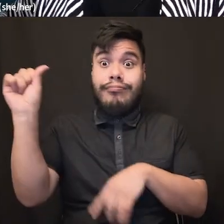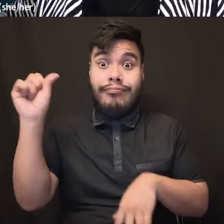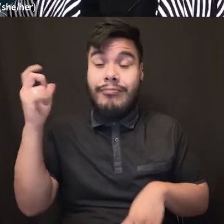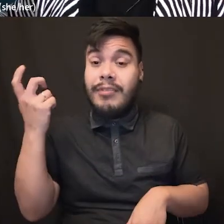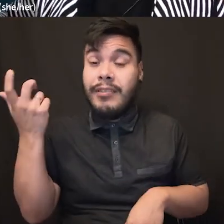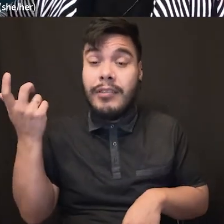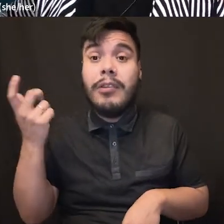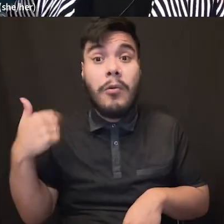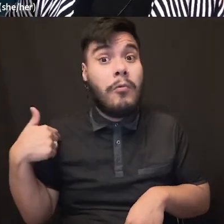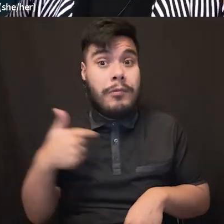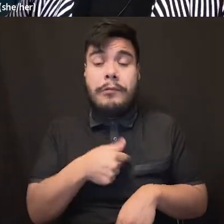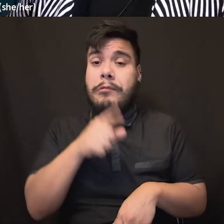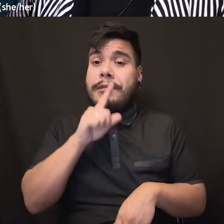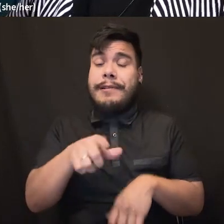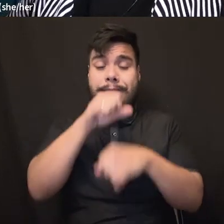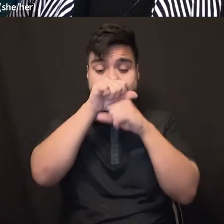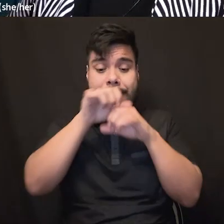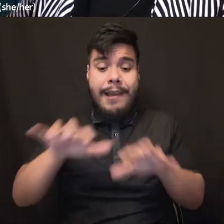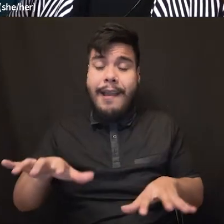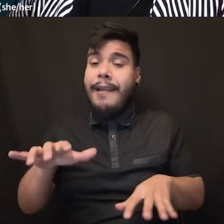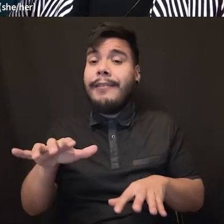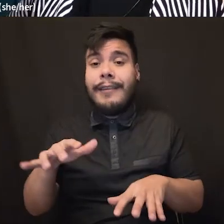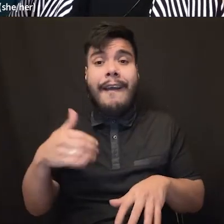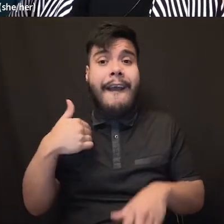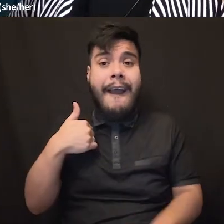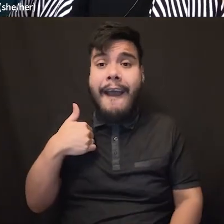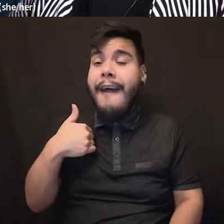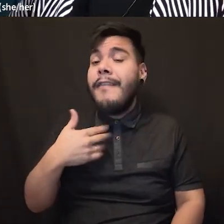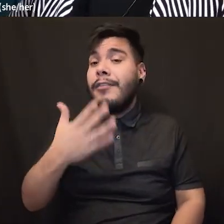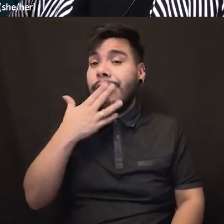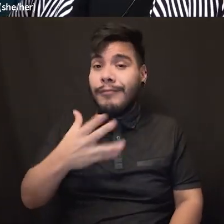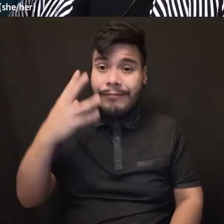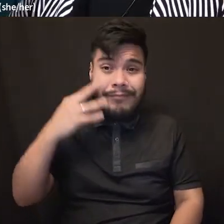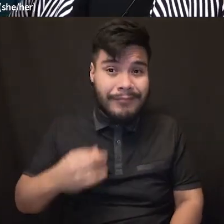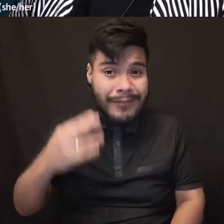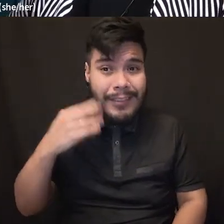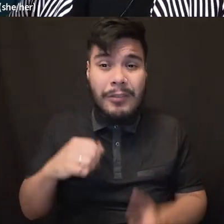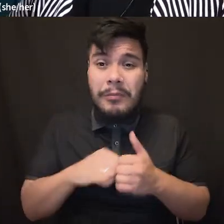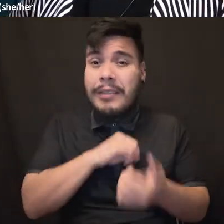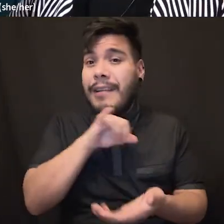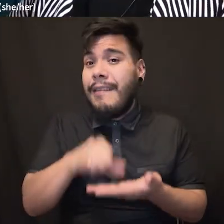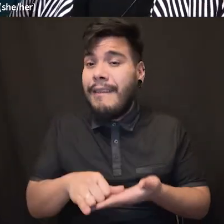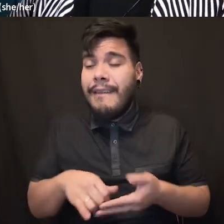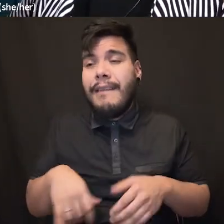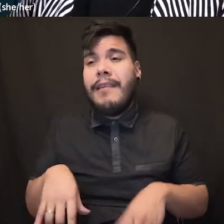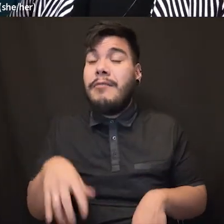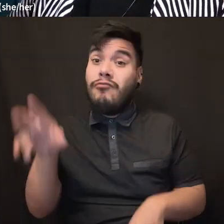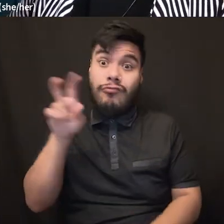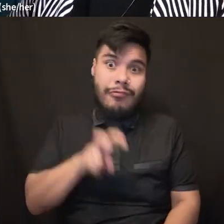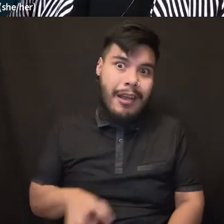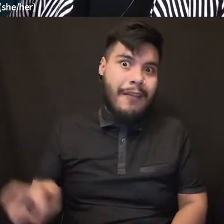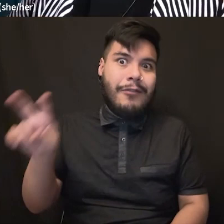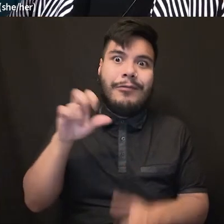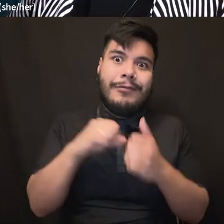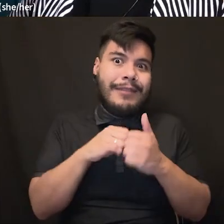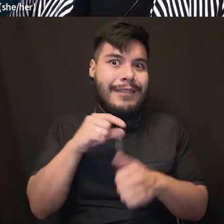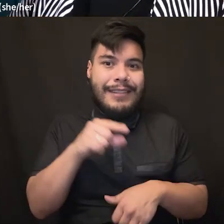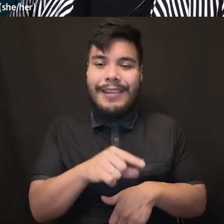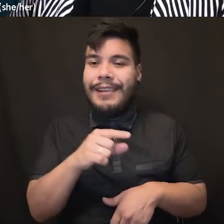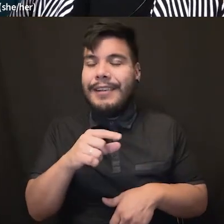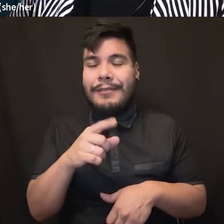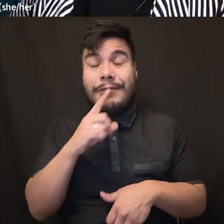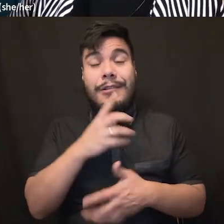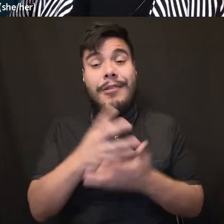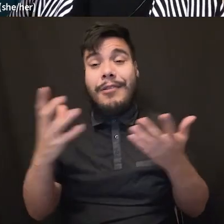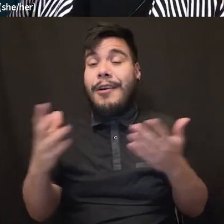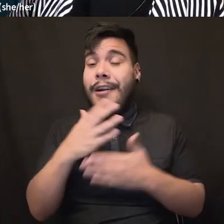really blessed to have a really great, you know, experience with it. And we got to travel with it, and it was a lot